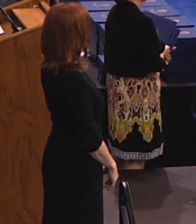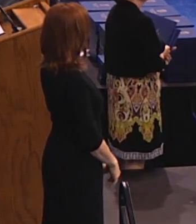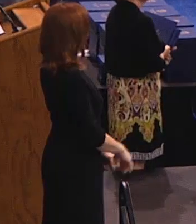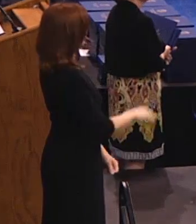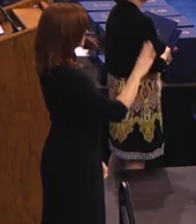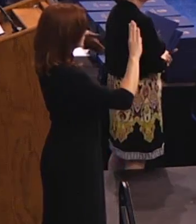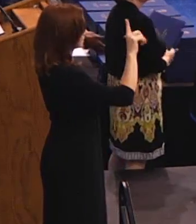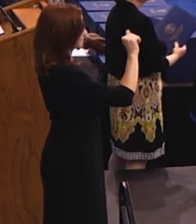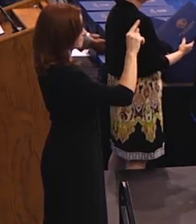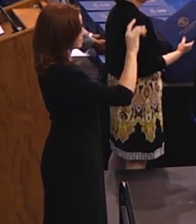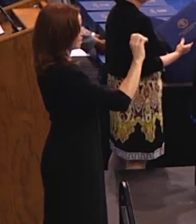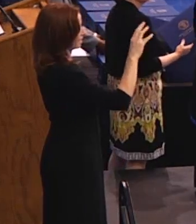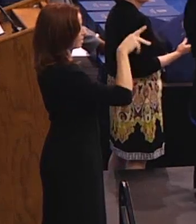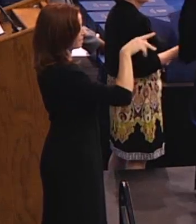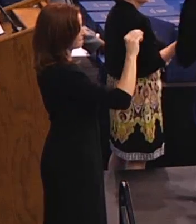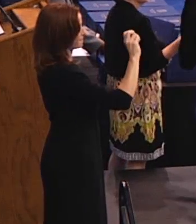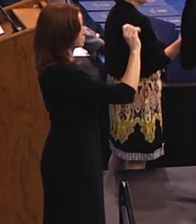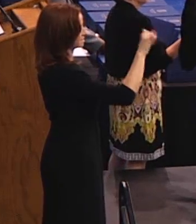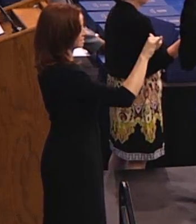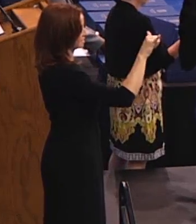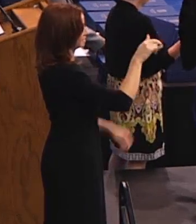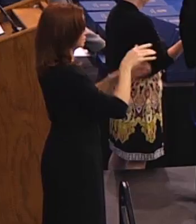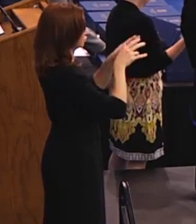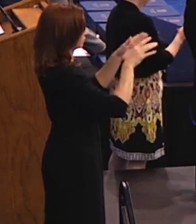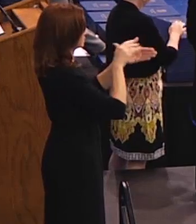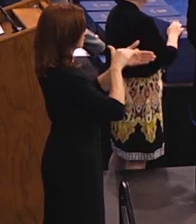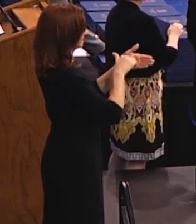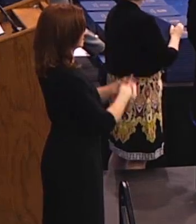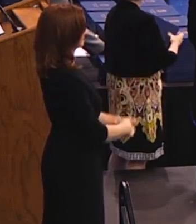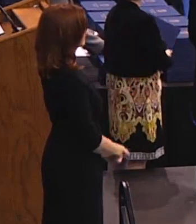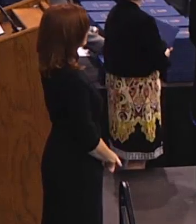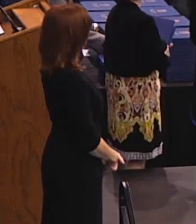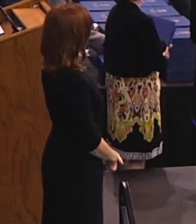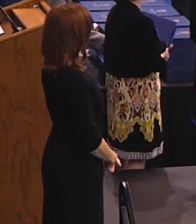Blake Austin Posey, General Studies.